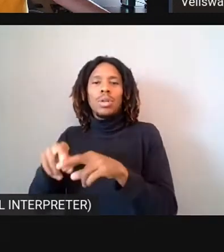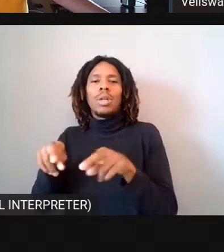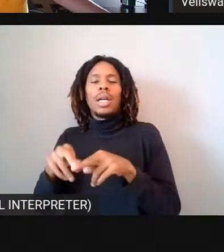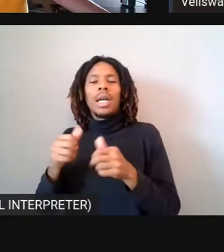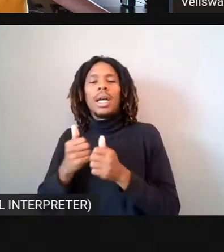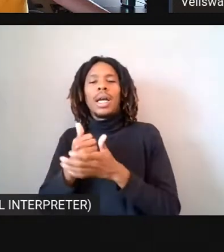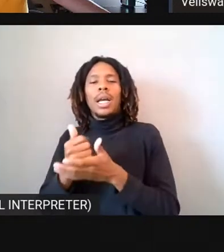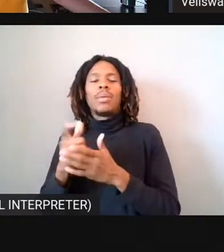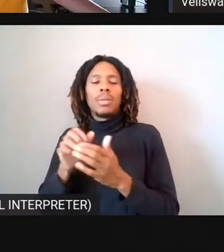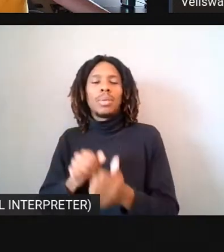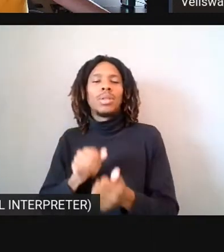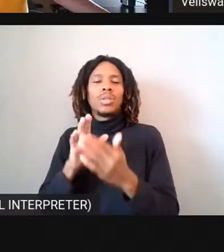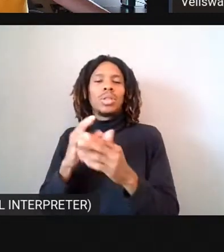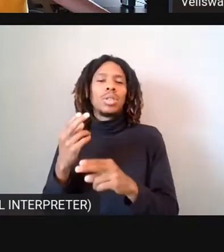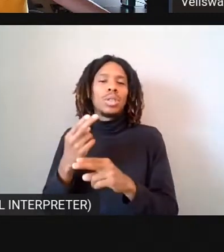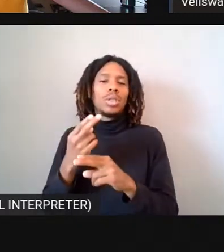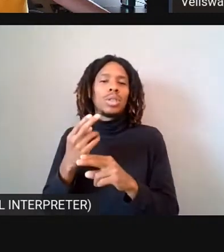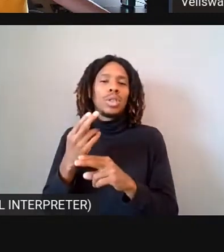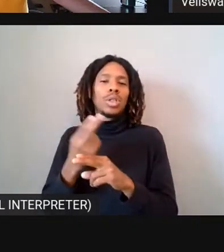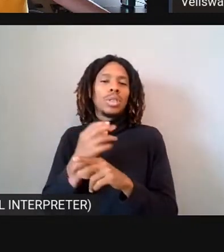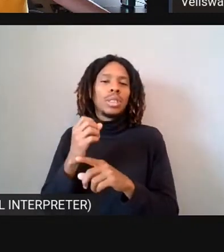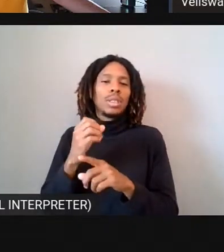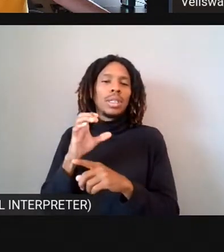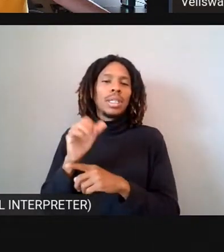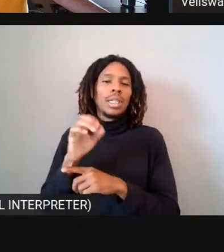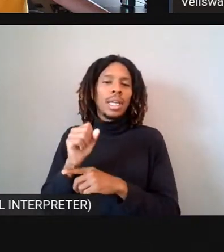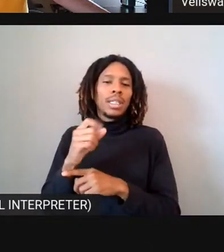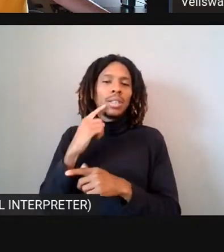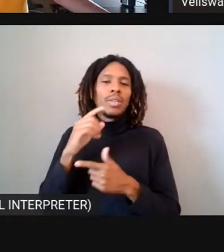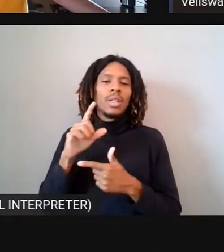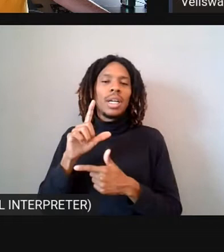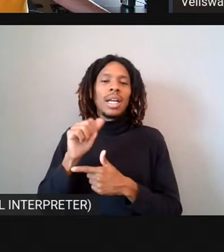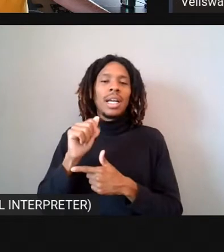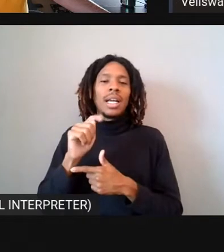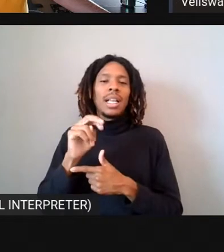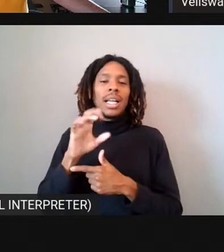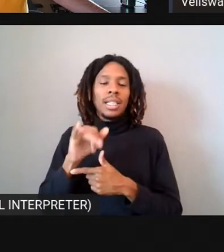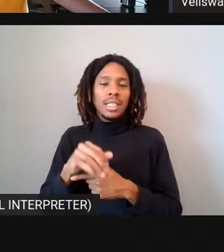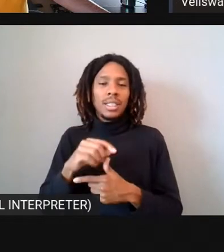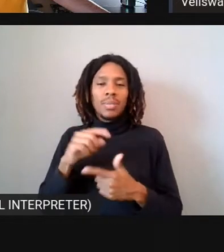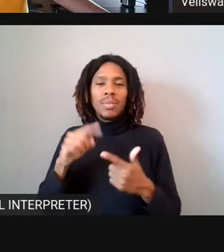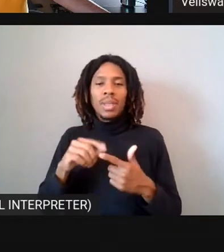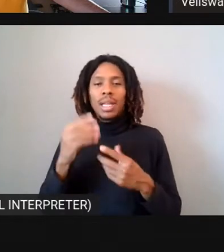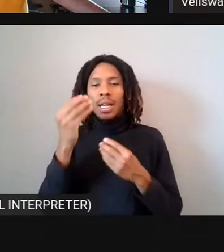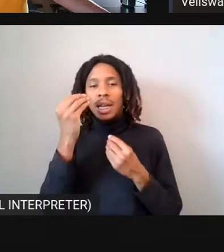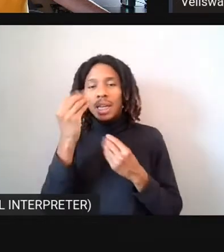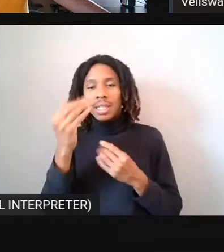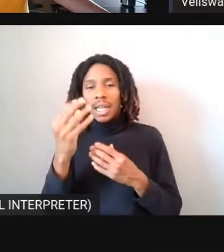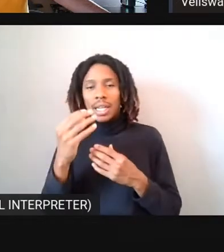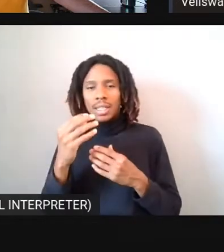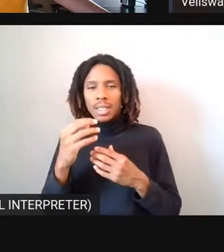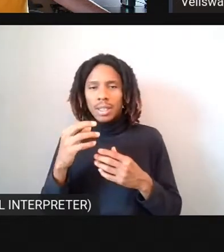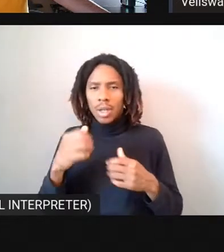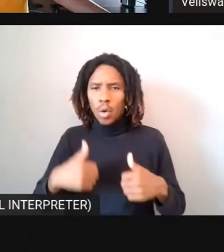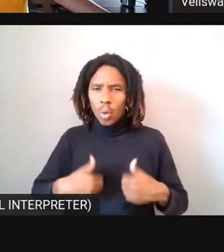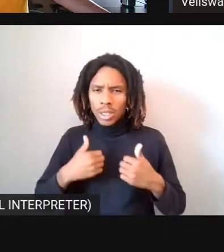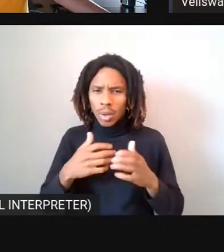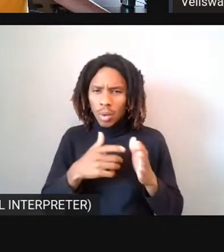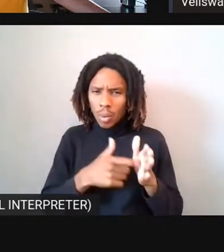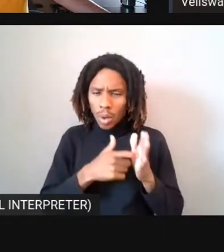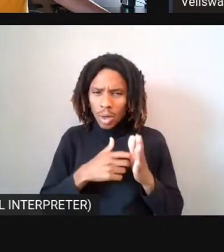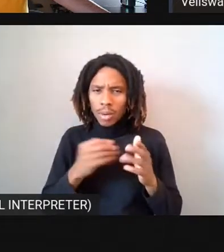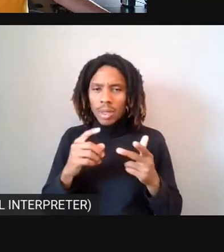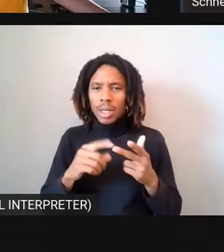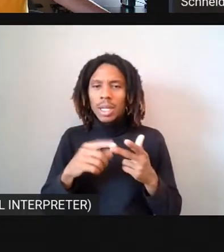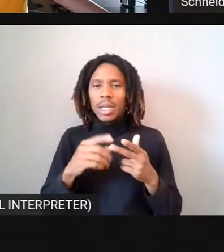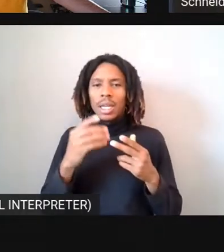the use cases of latency, local data processing, data residency requirements, as well as data